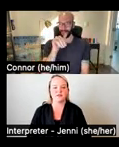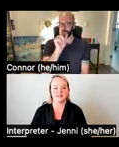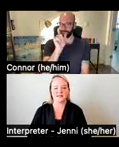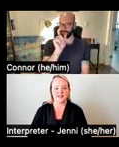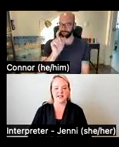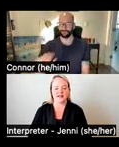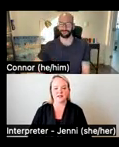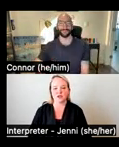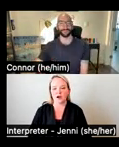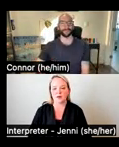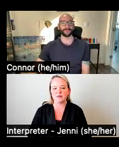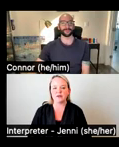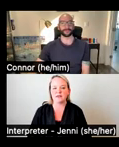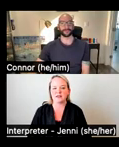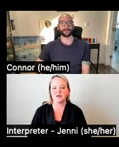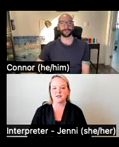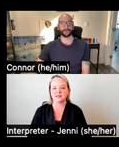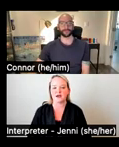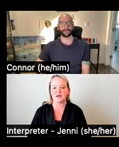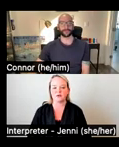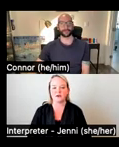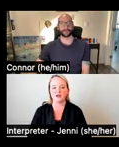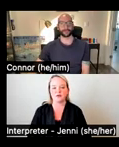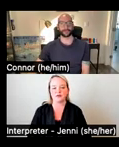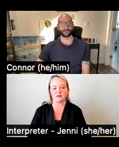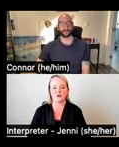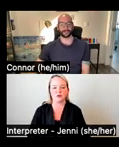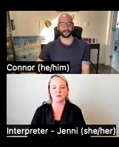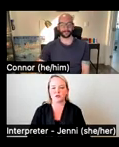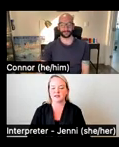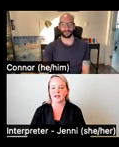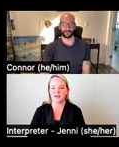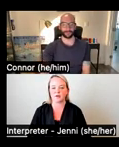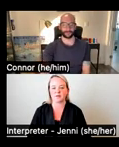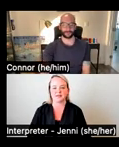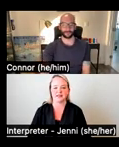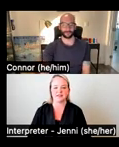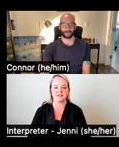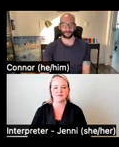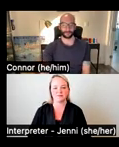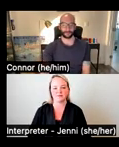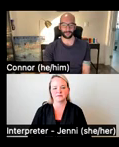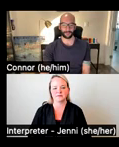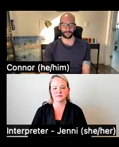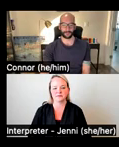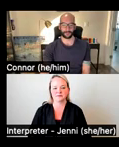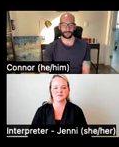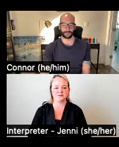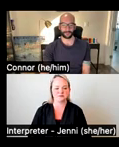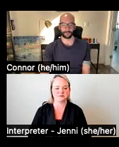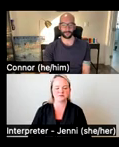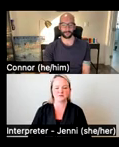you will see at the top menu, it says My Profile with a little person icon beside it.